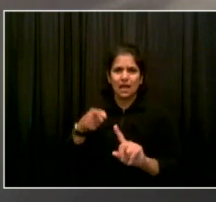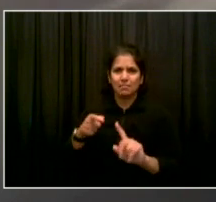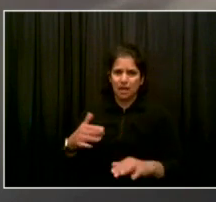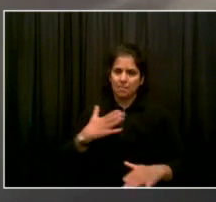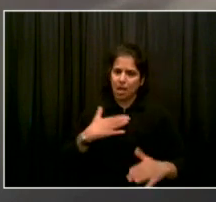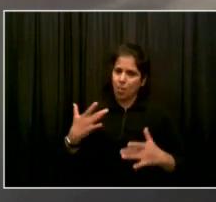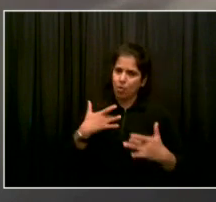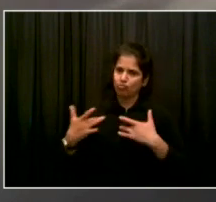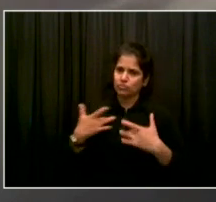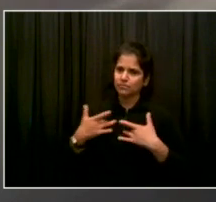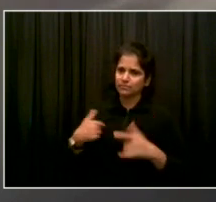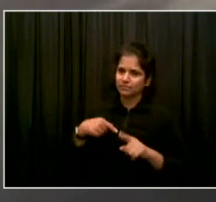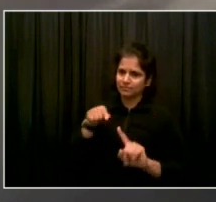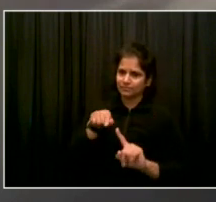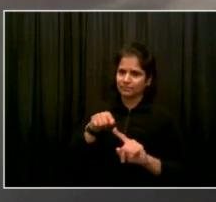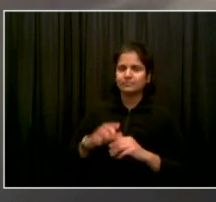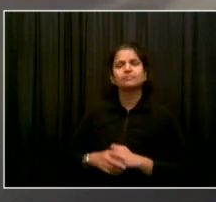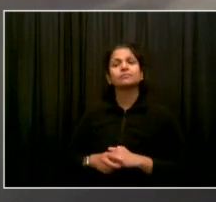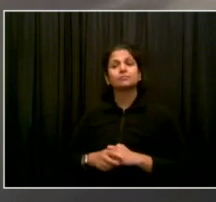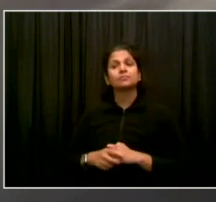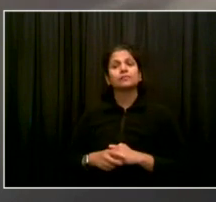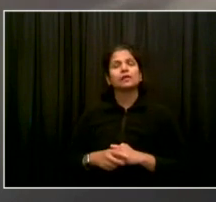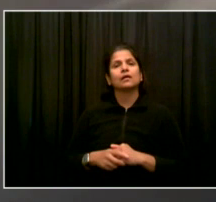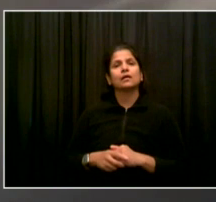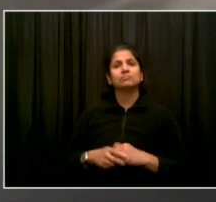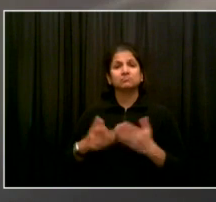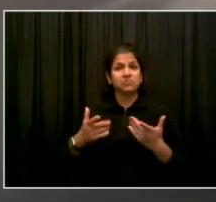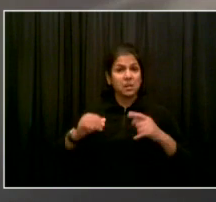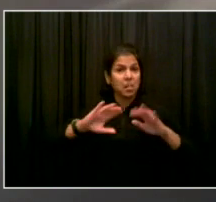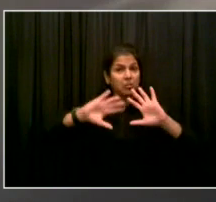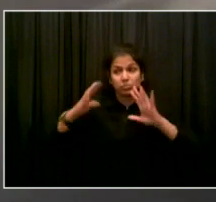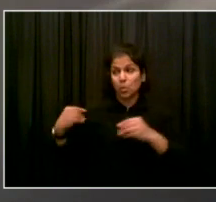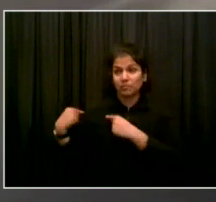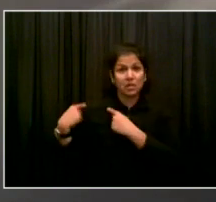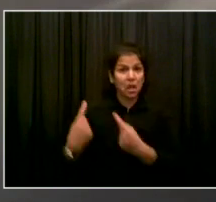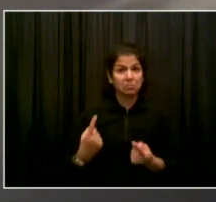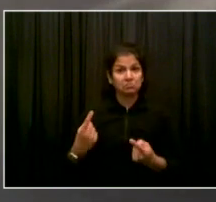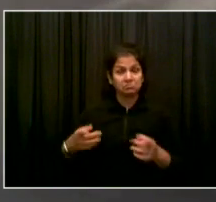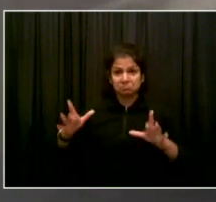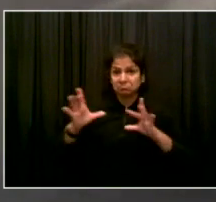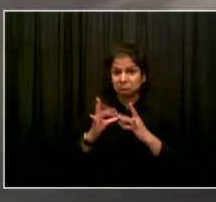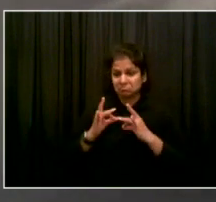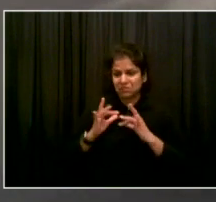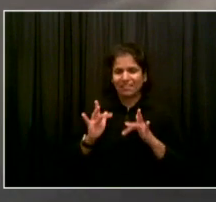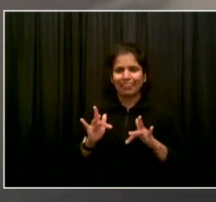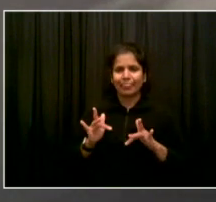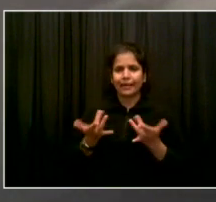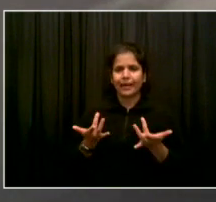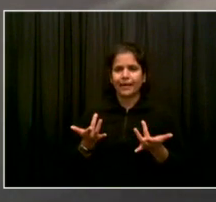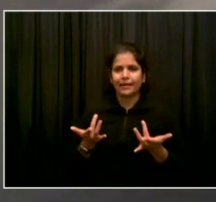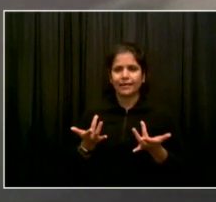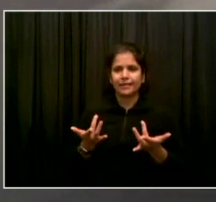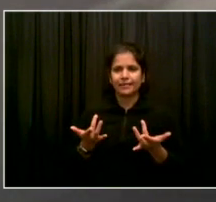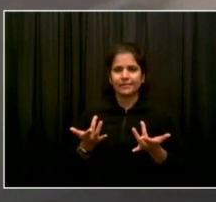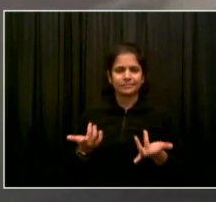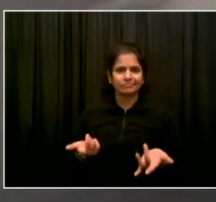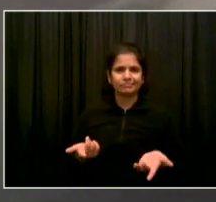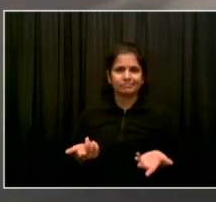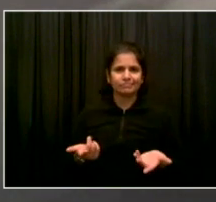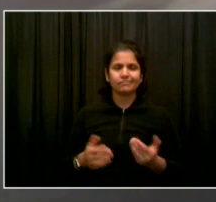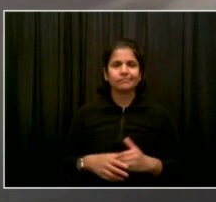to see mild disease. I think the implicit question you asked, is